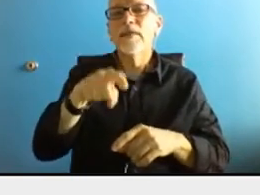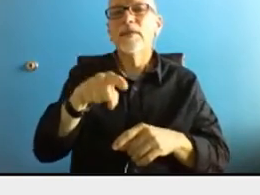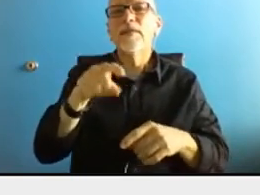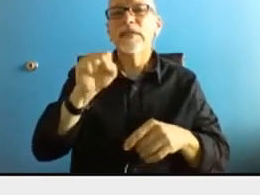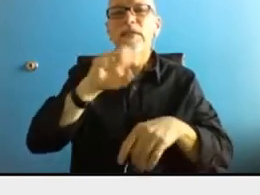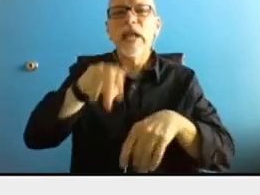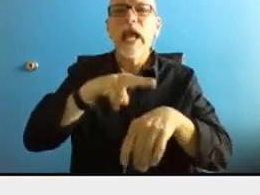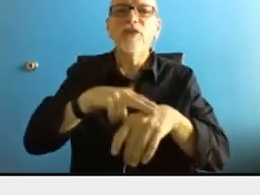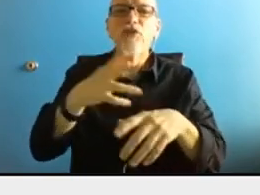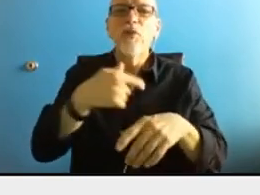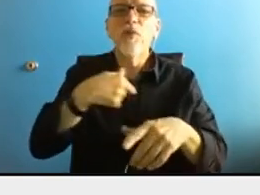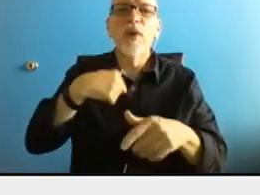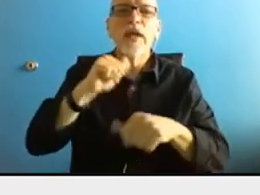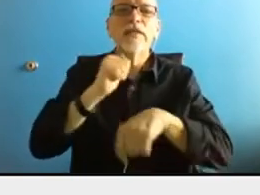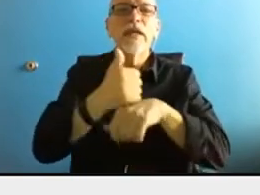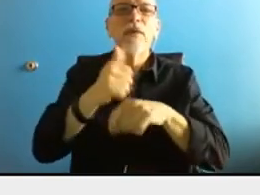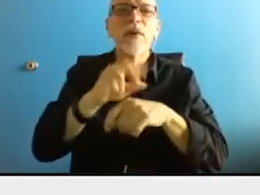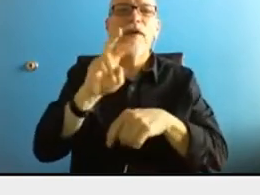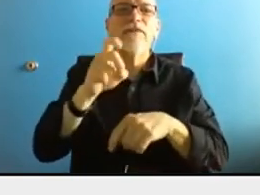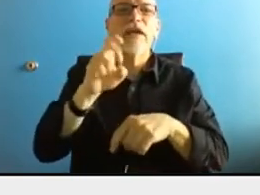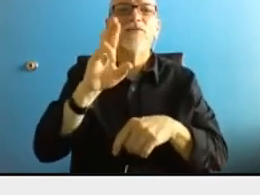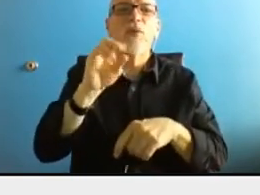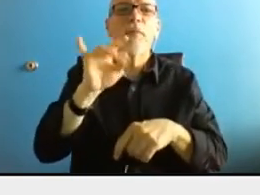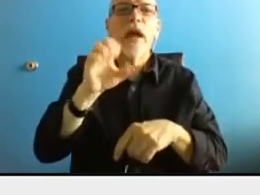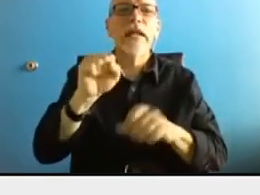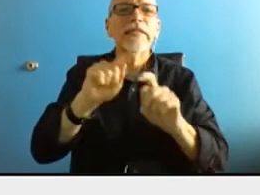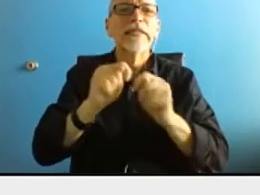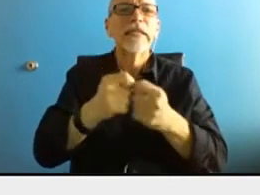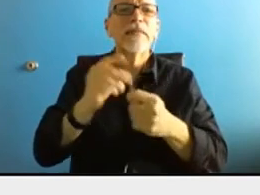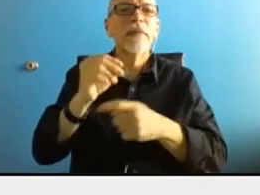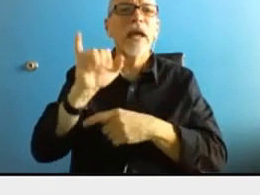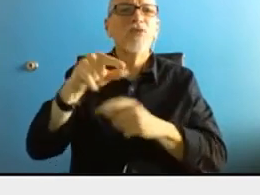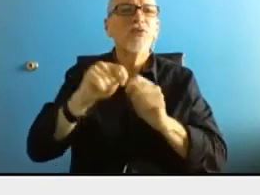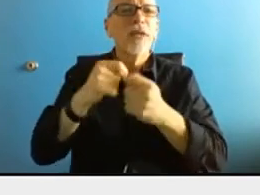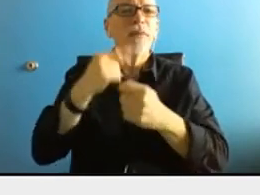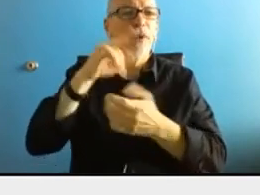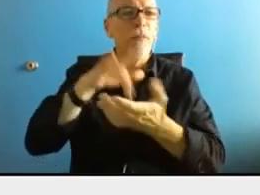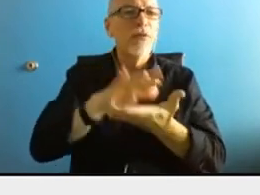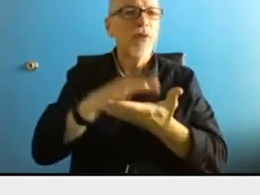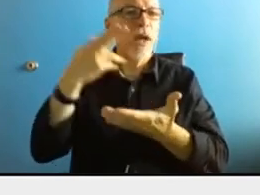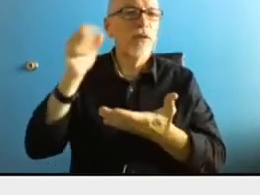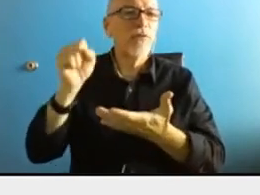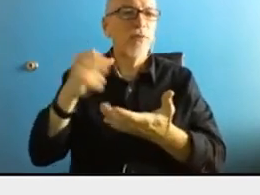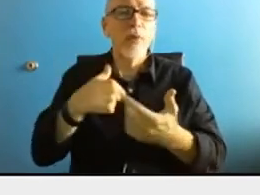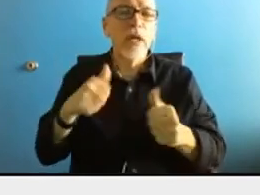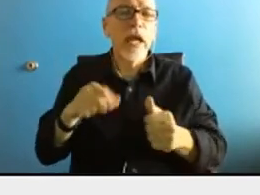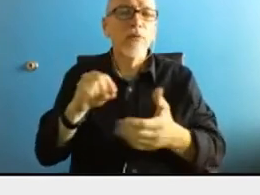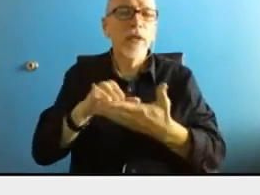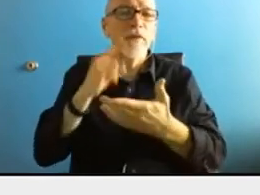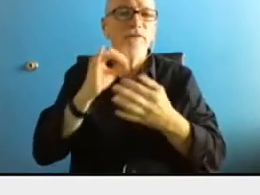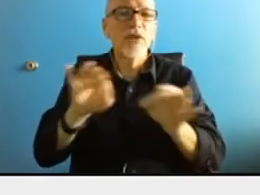So we can set you up with a VEX Robotic team and IQ team for your middle school and high school. We can do that for free.